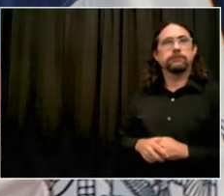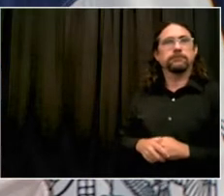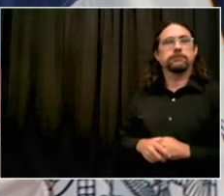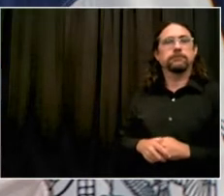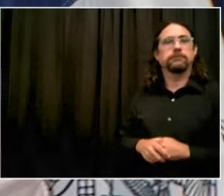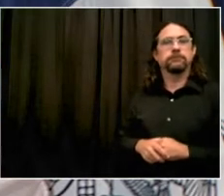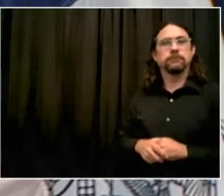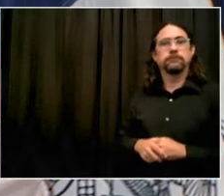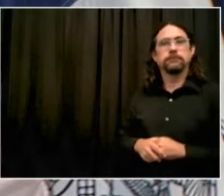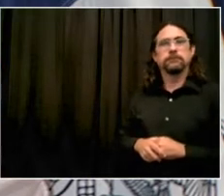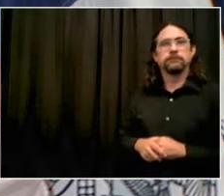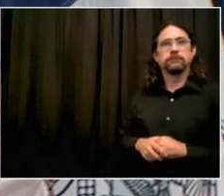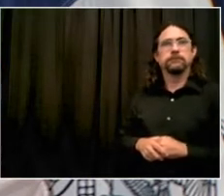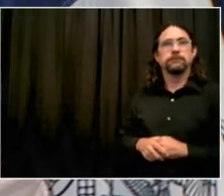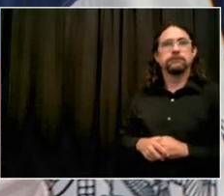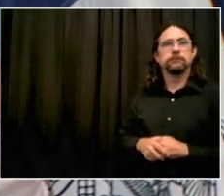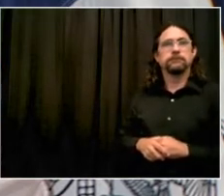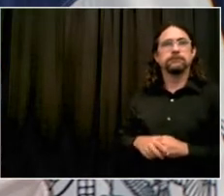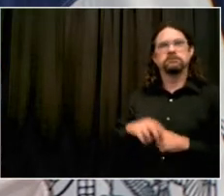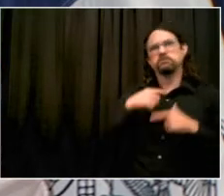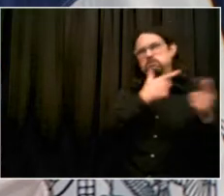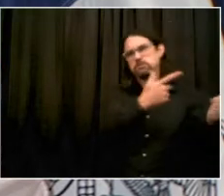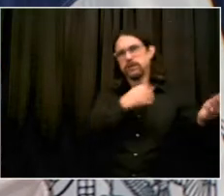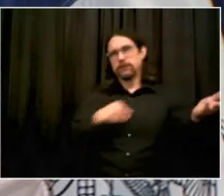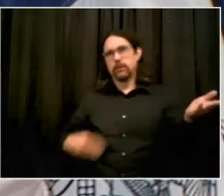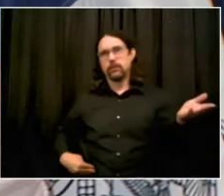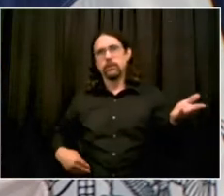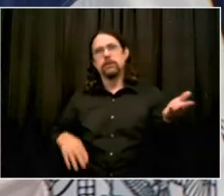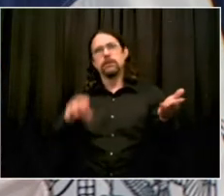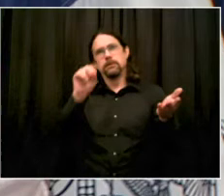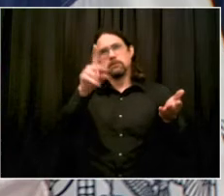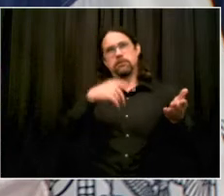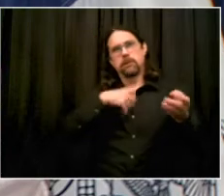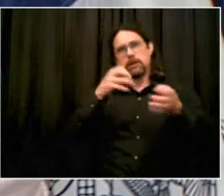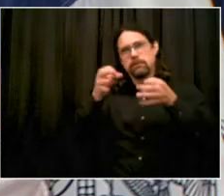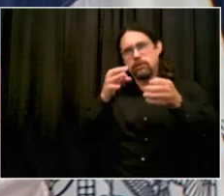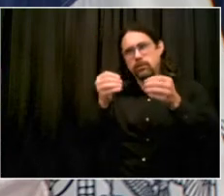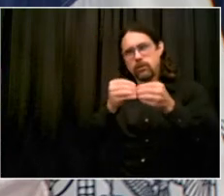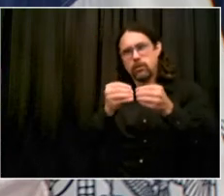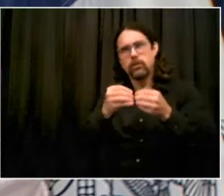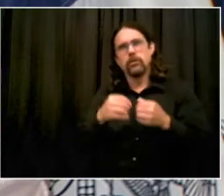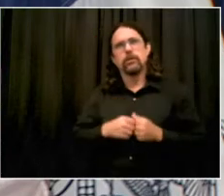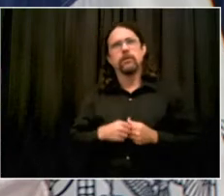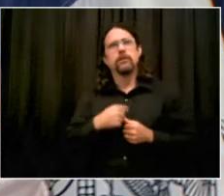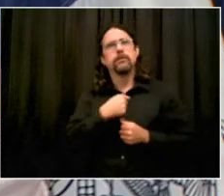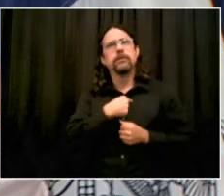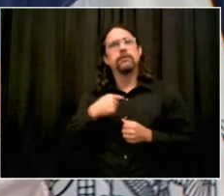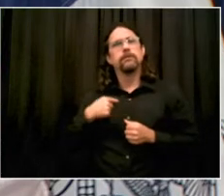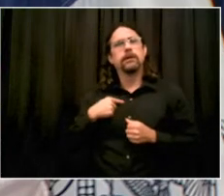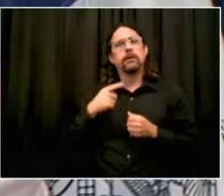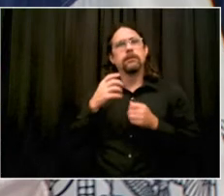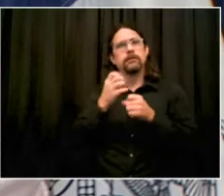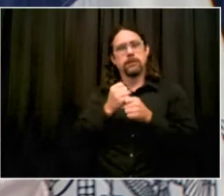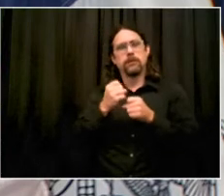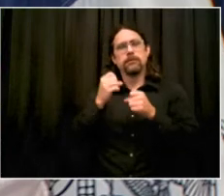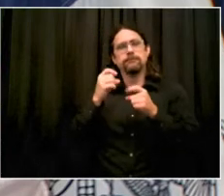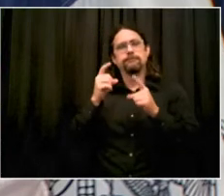big citywide organizations were part of it. Jewish Community Relations Council in New York City Board of